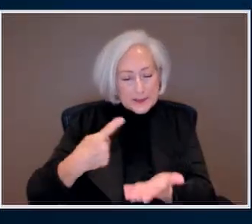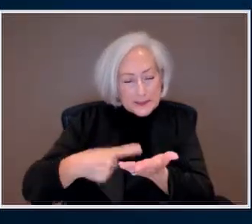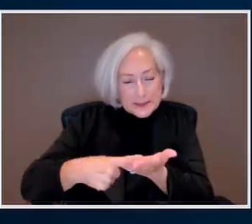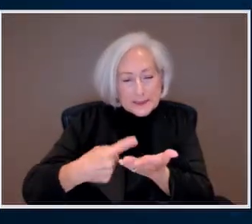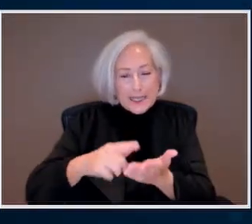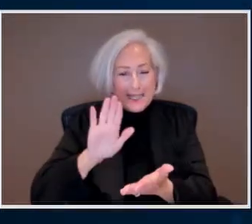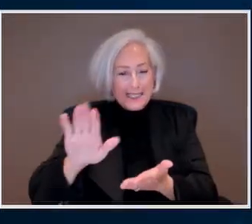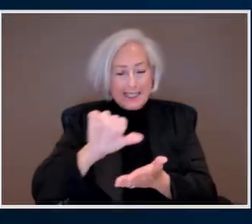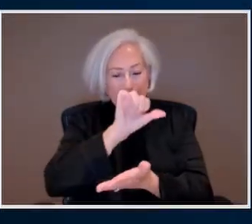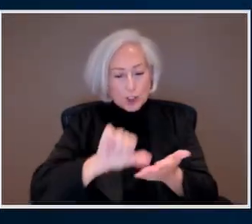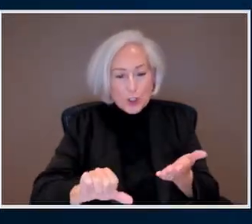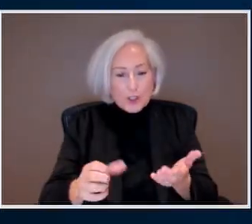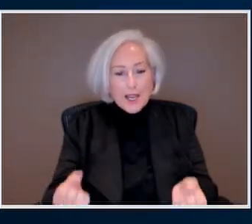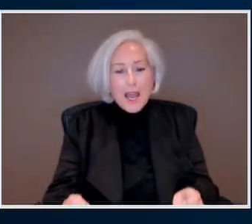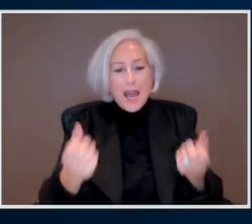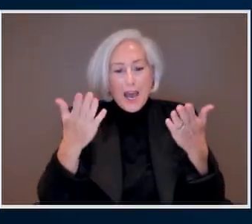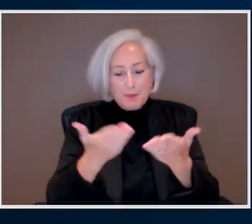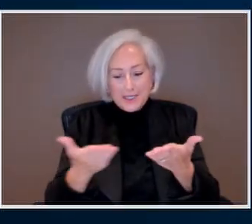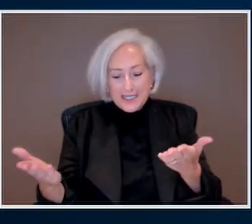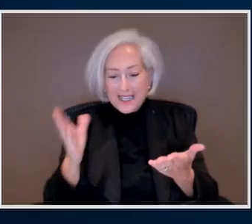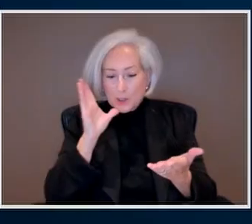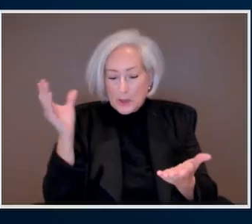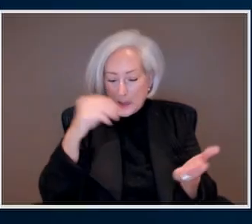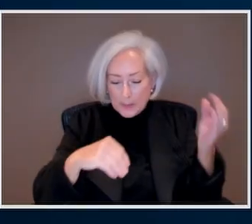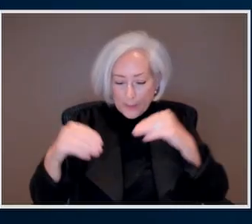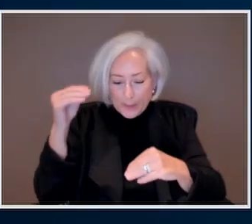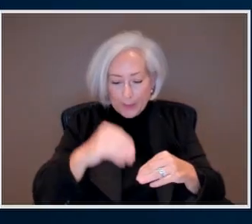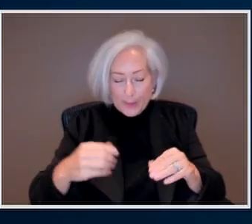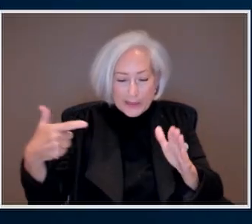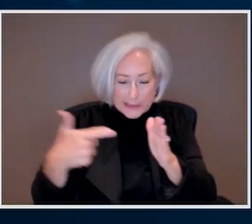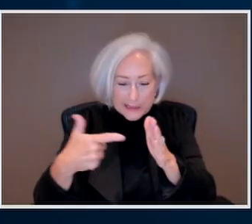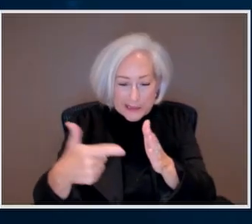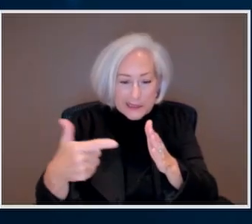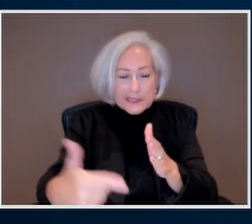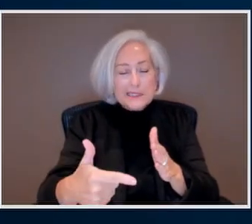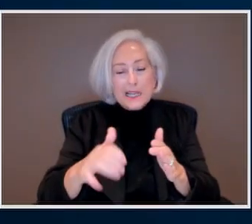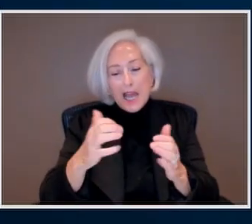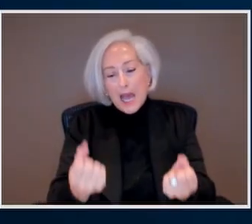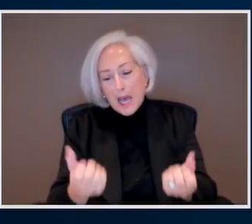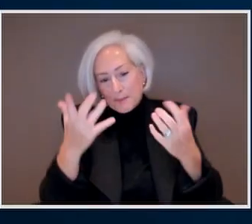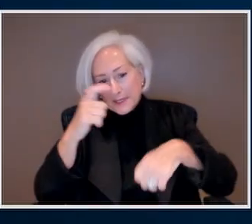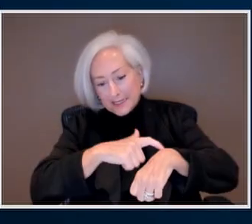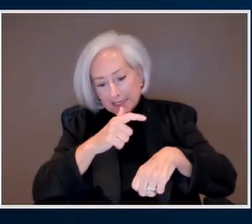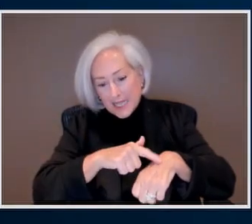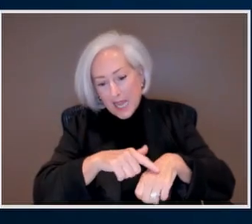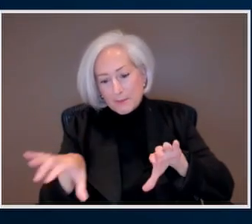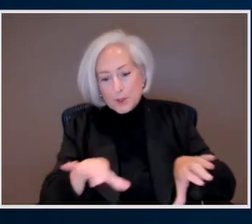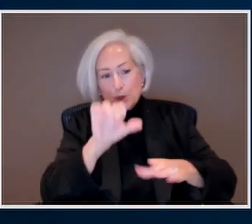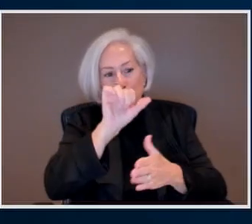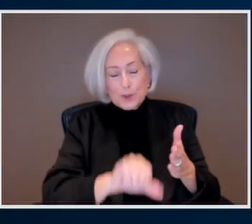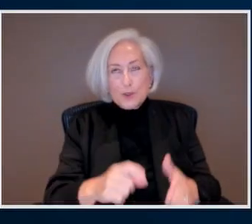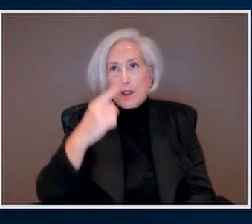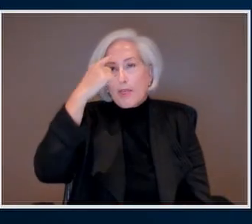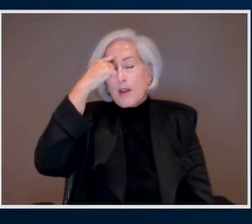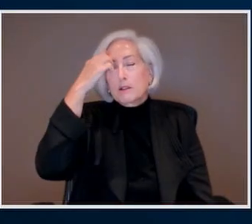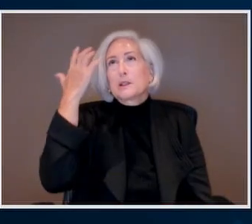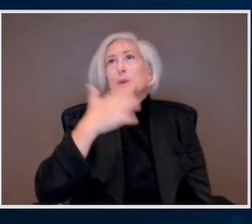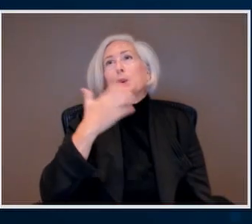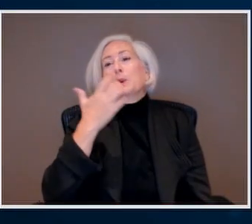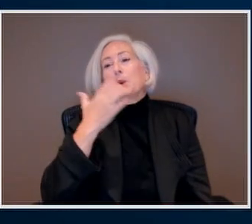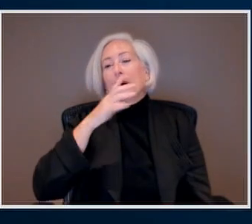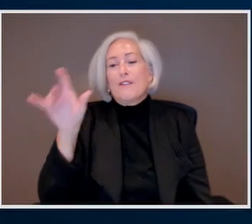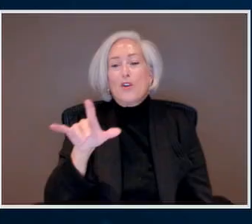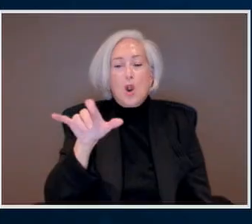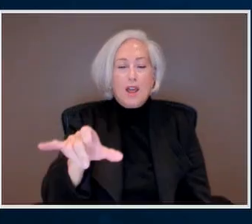how much stuff is gonna go in there, how long it was gonna take. I'm sitting there, I'm like, wow, this is gonna take forever. So it felt like,